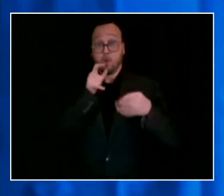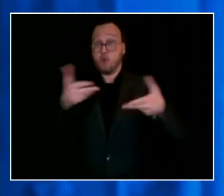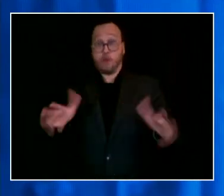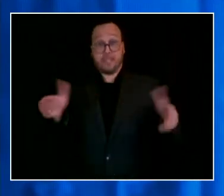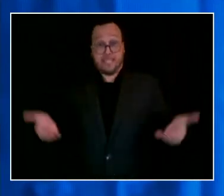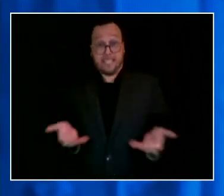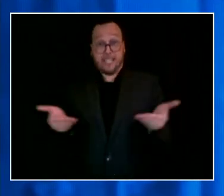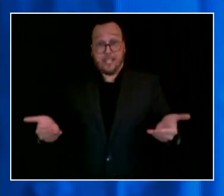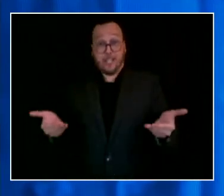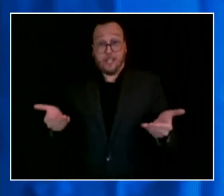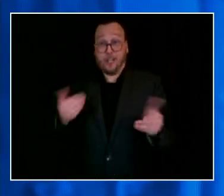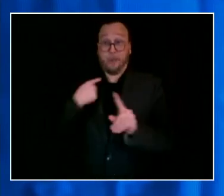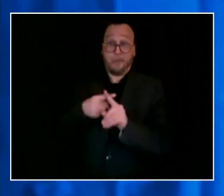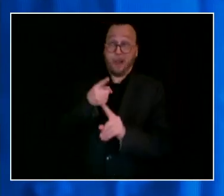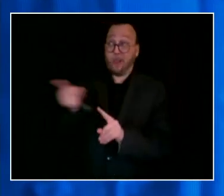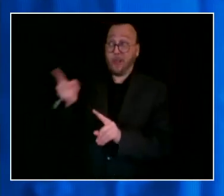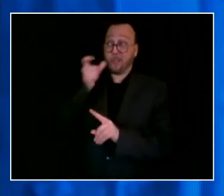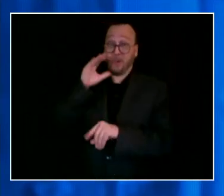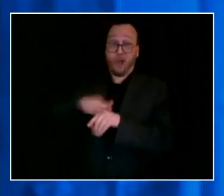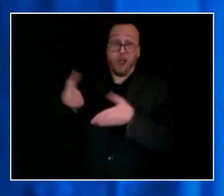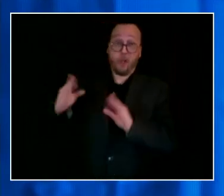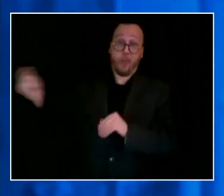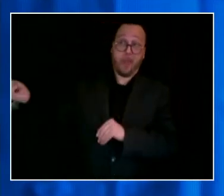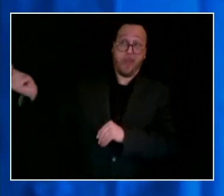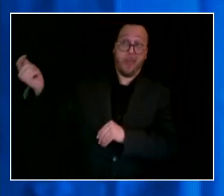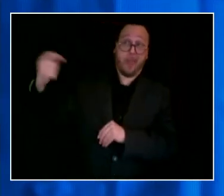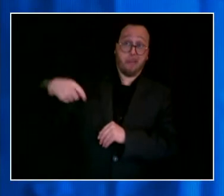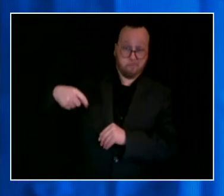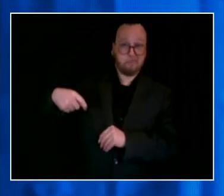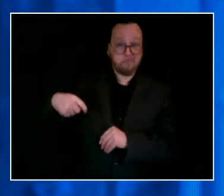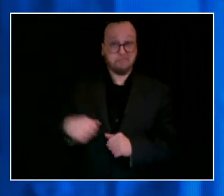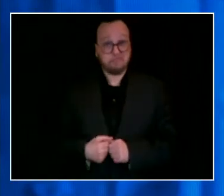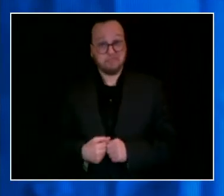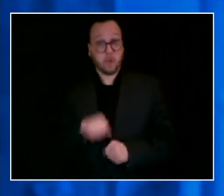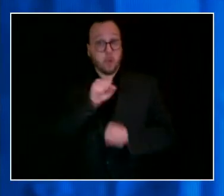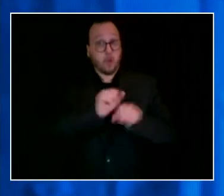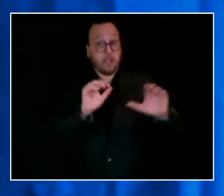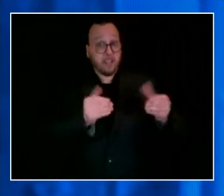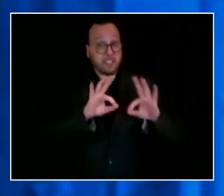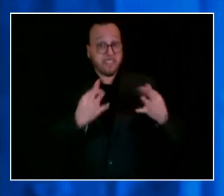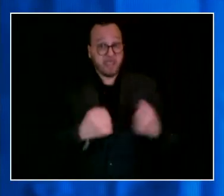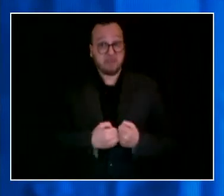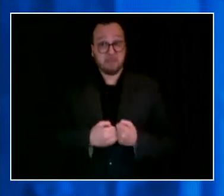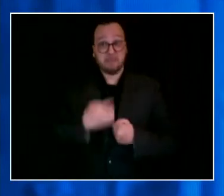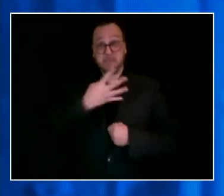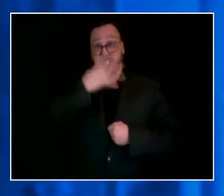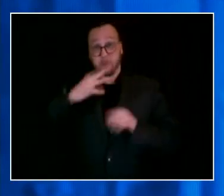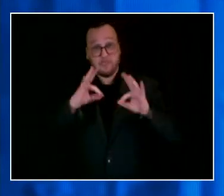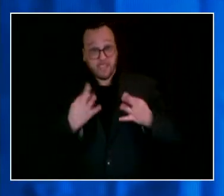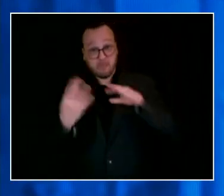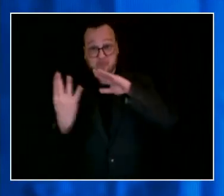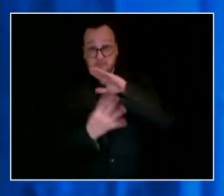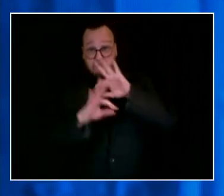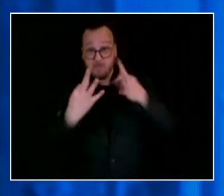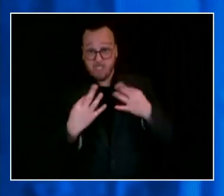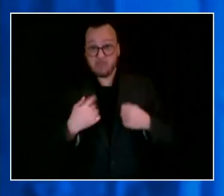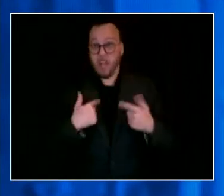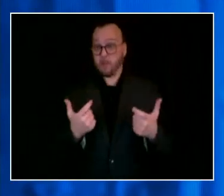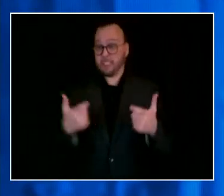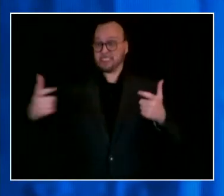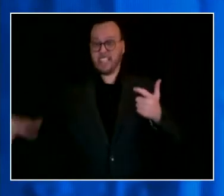way, working class families, our immigrant families, our extended families. The greatest city in the